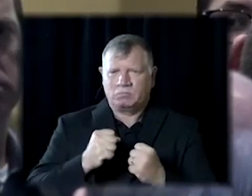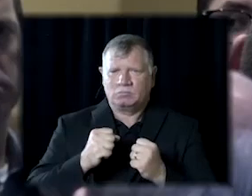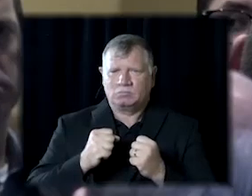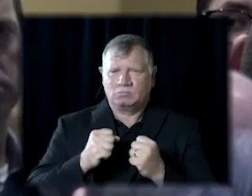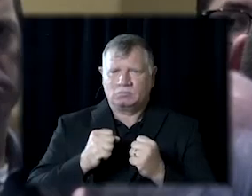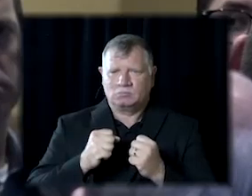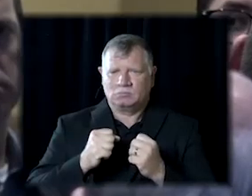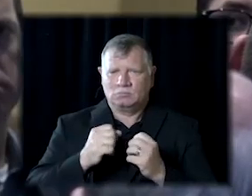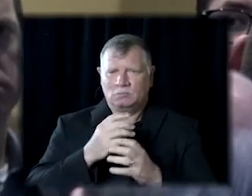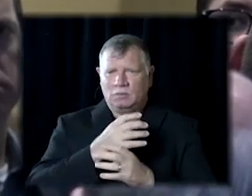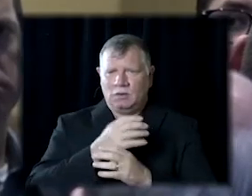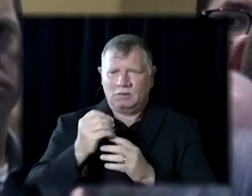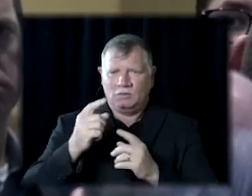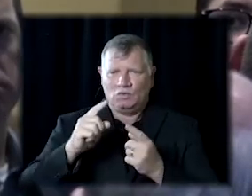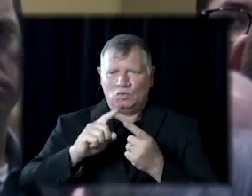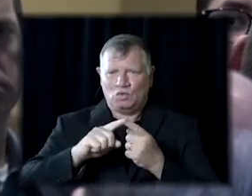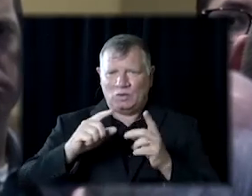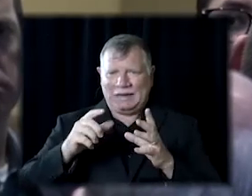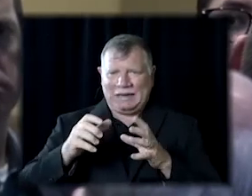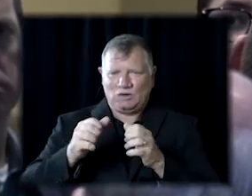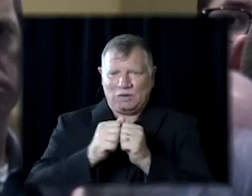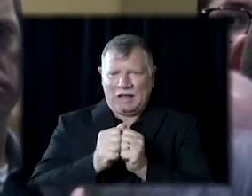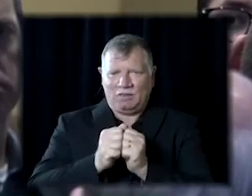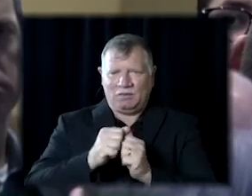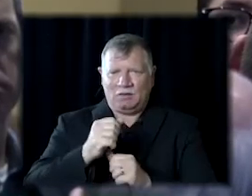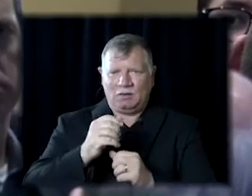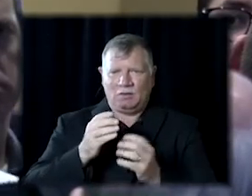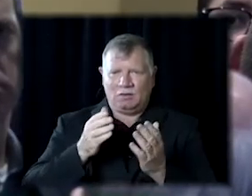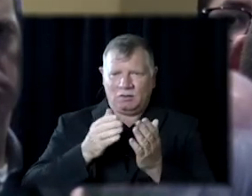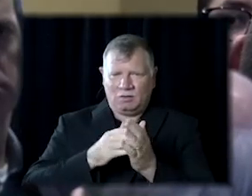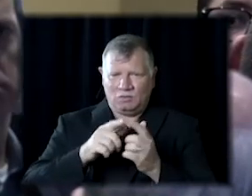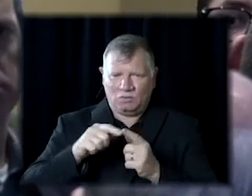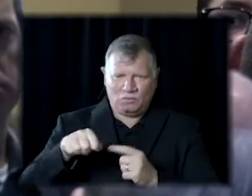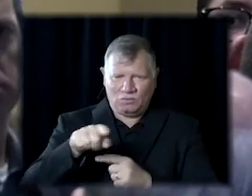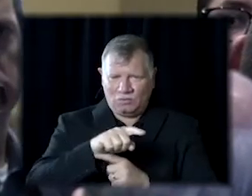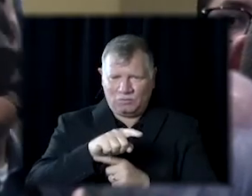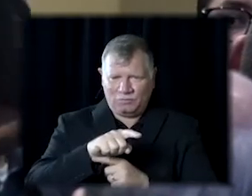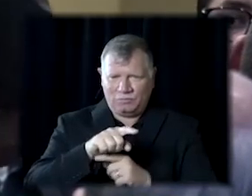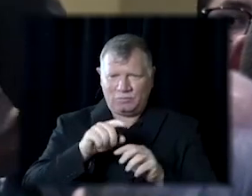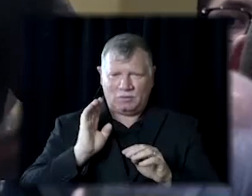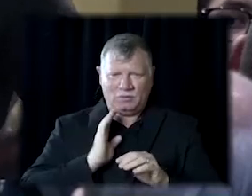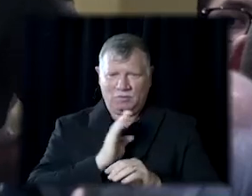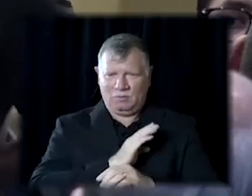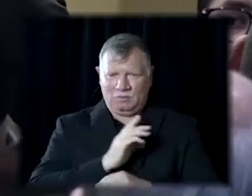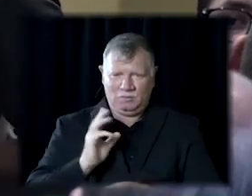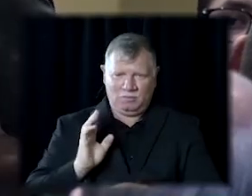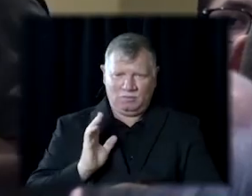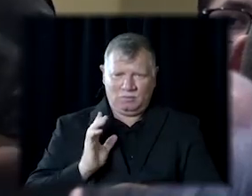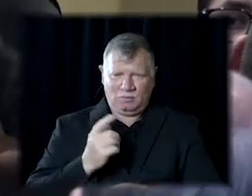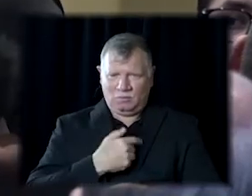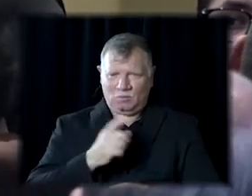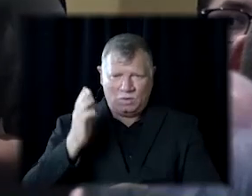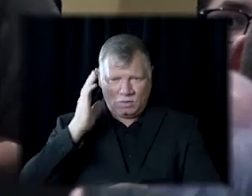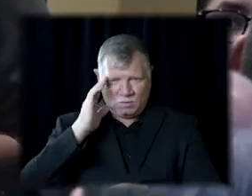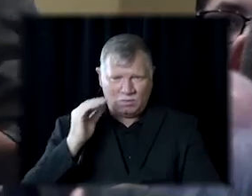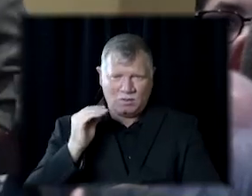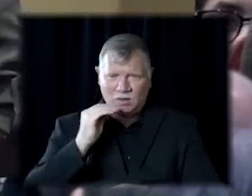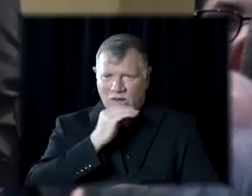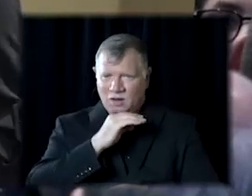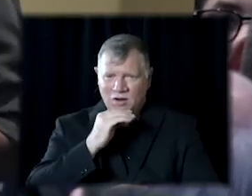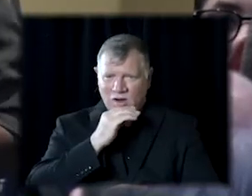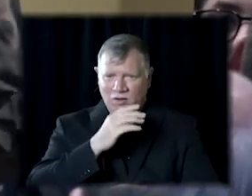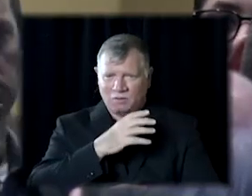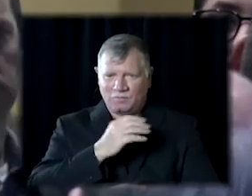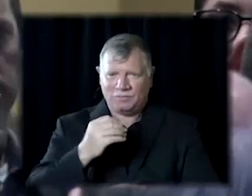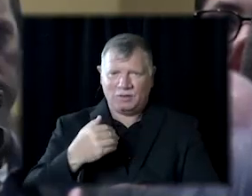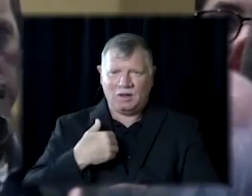and the vaginas to get together against you guys. We know that you are lying. We probably here have